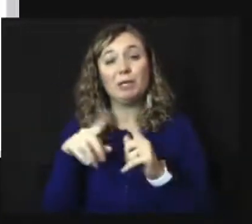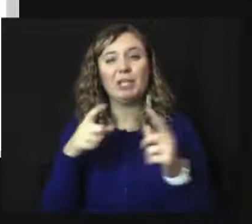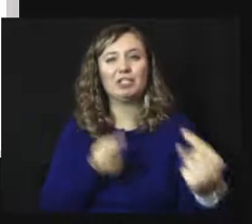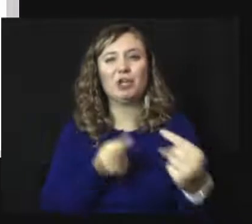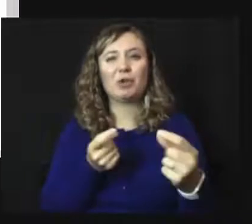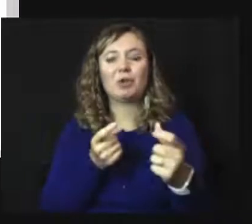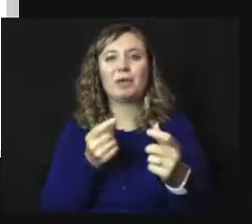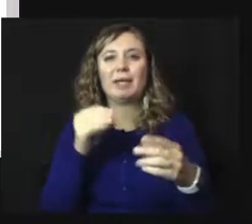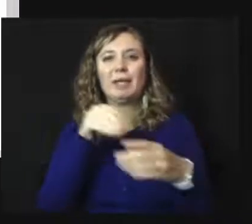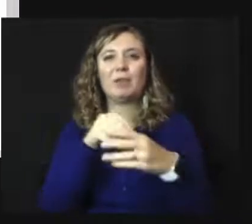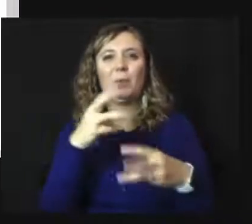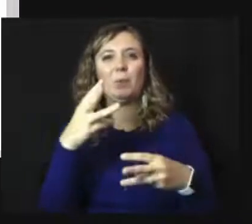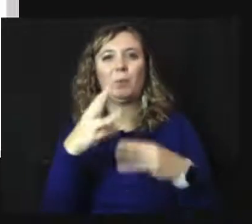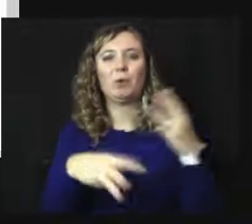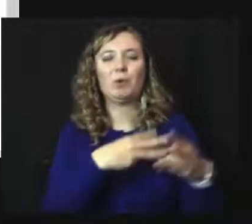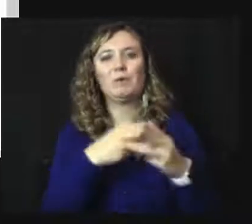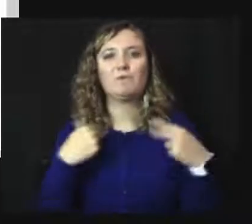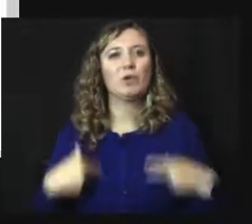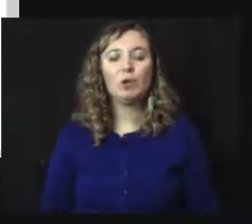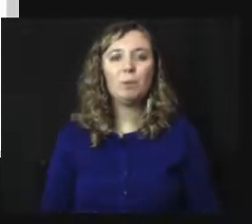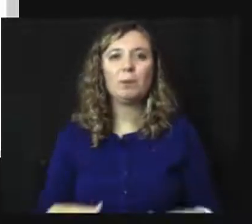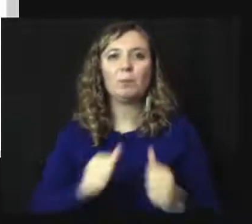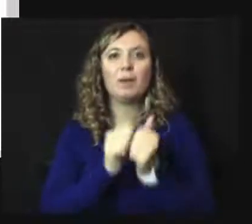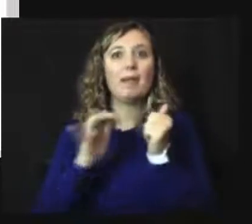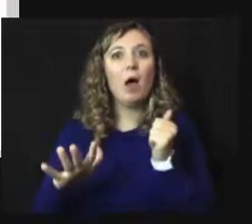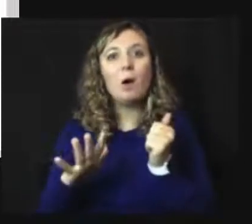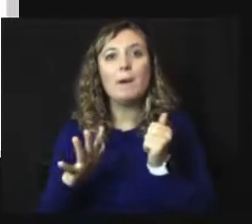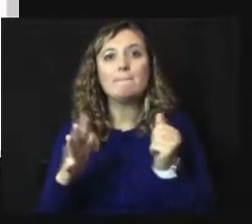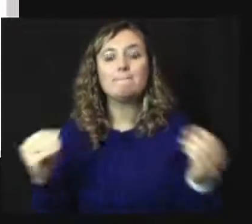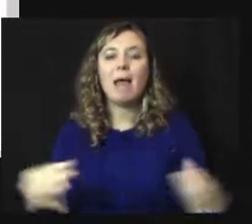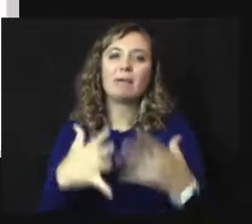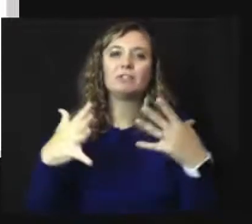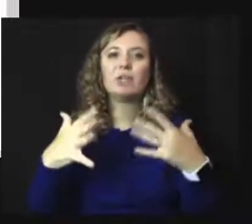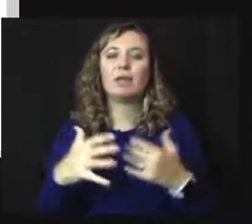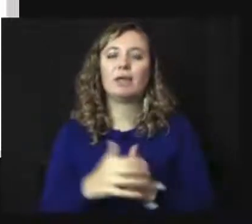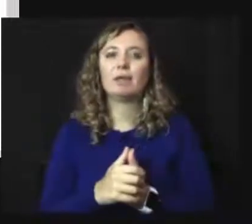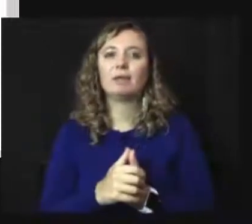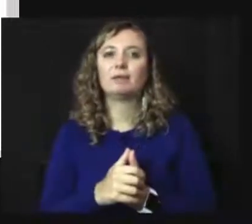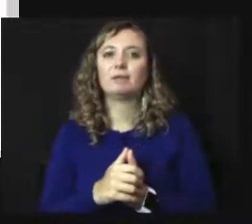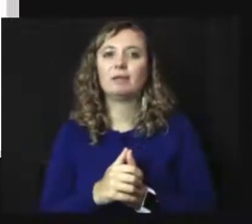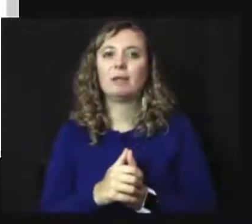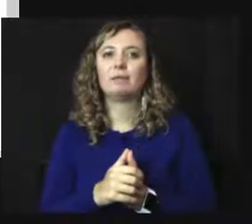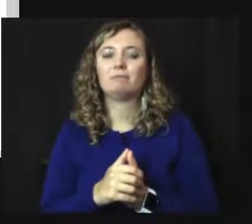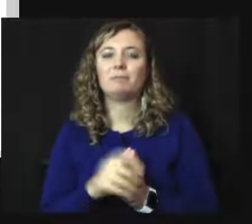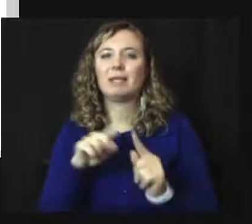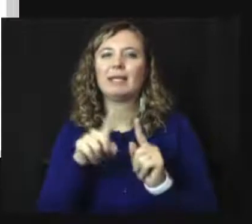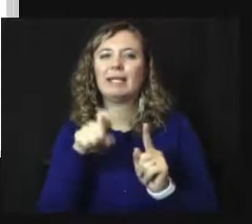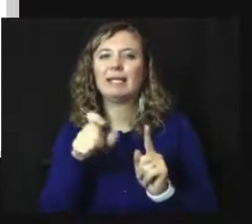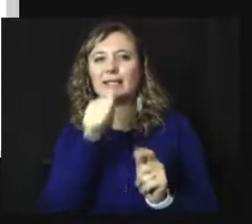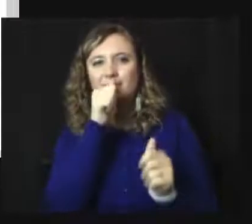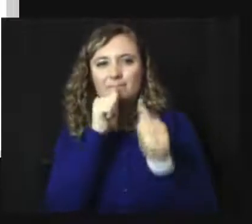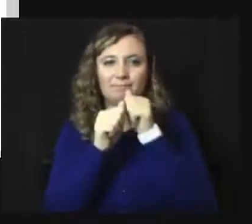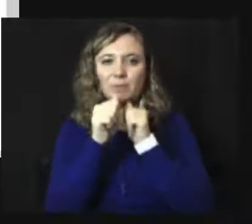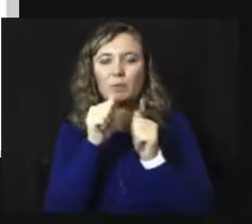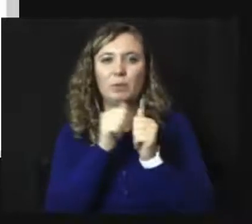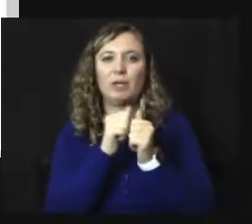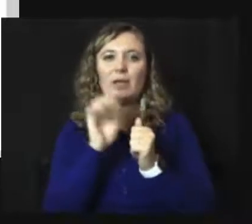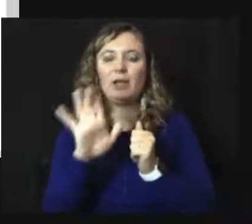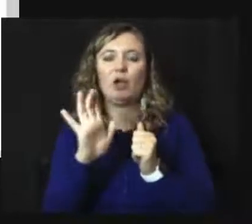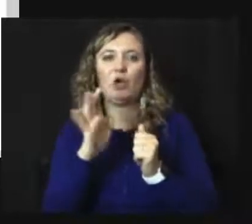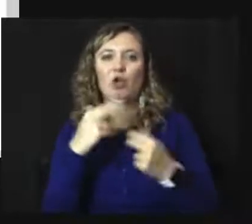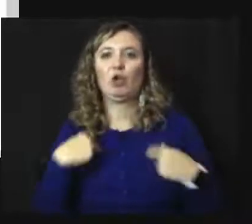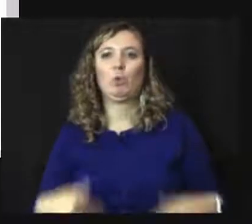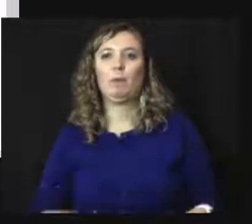humans to get by without their magic, or if they have to like, you know, like deal with their kind of human form or their human body on this